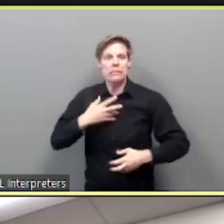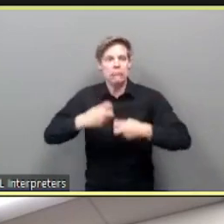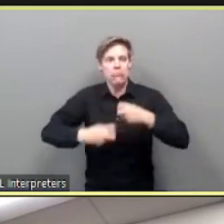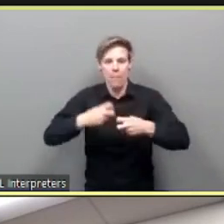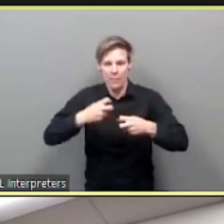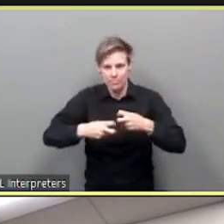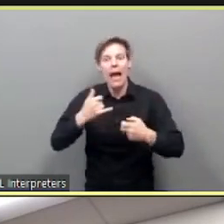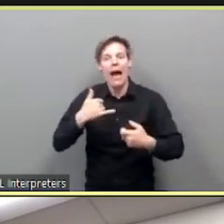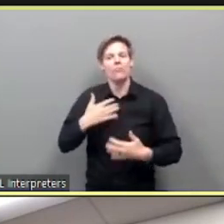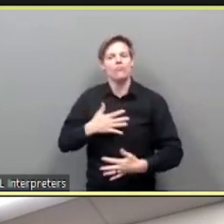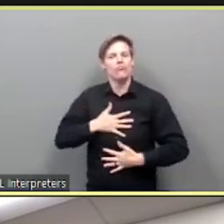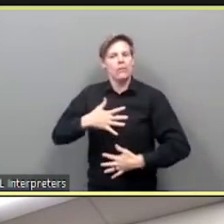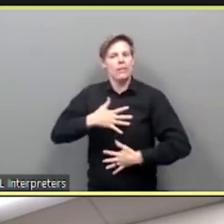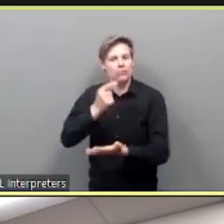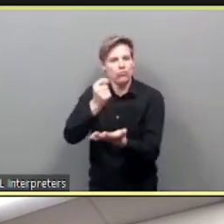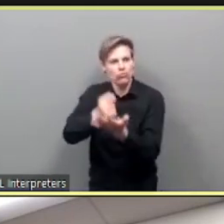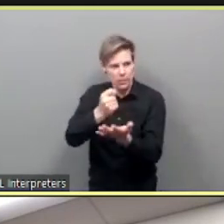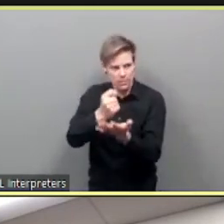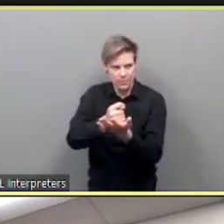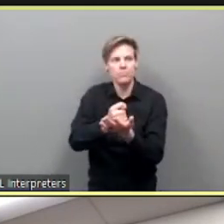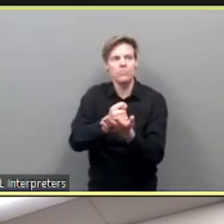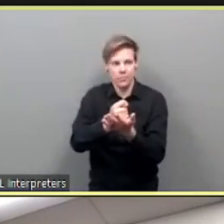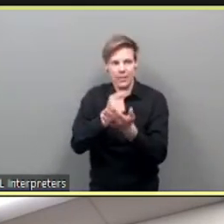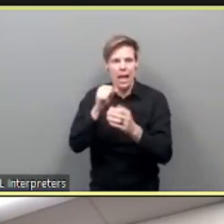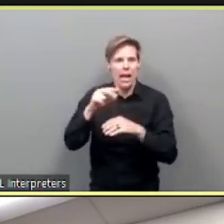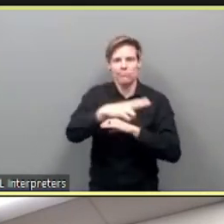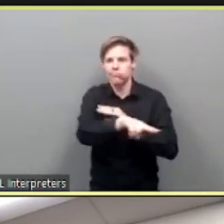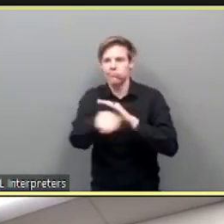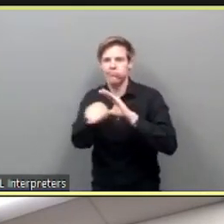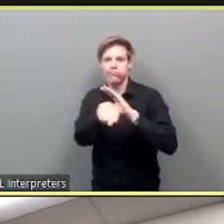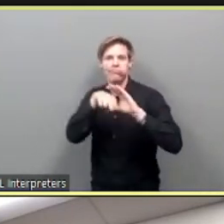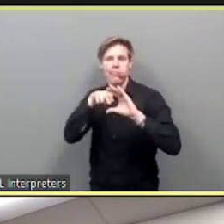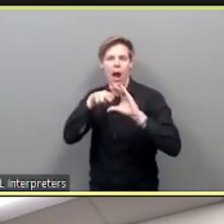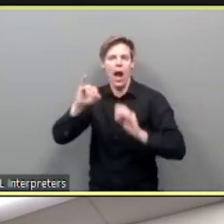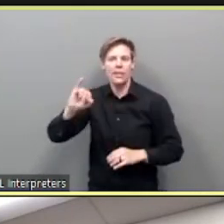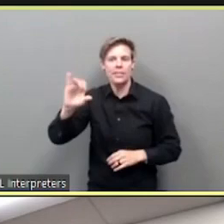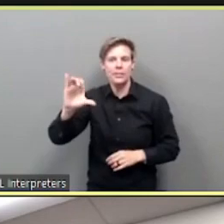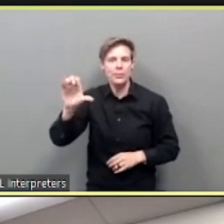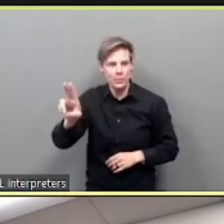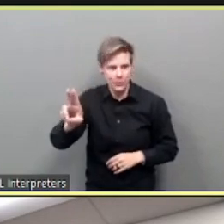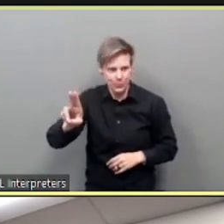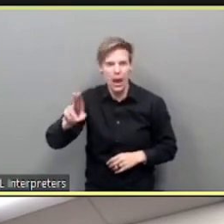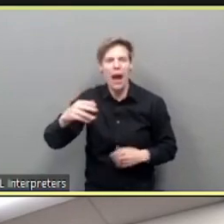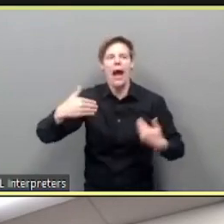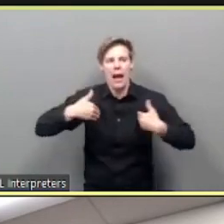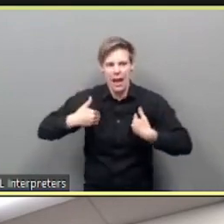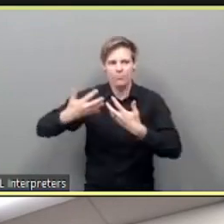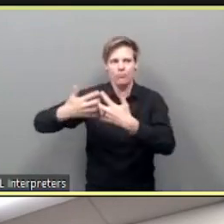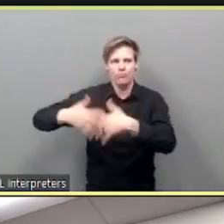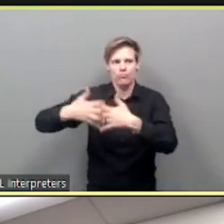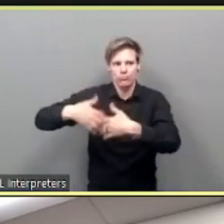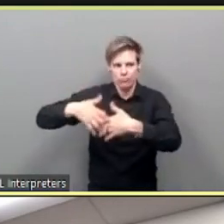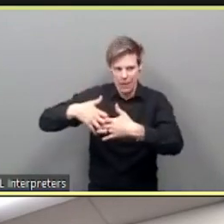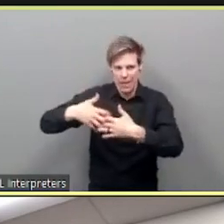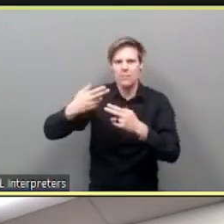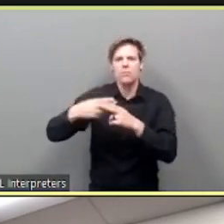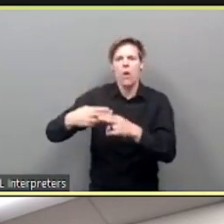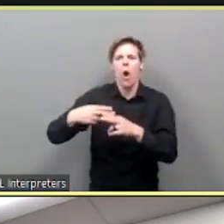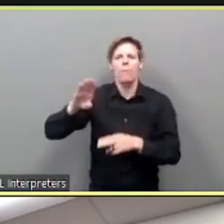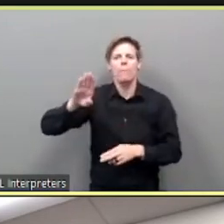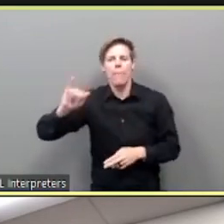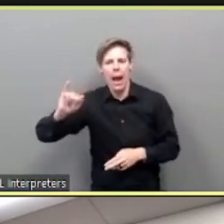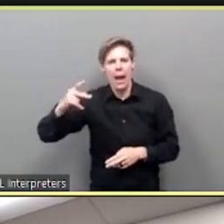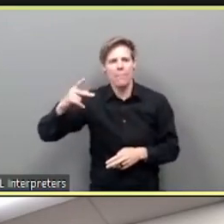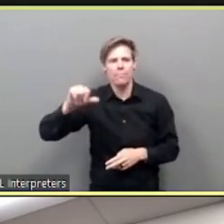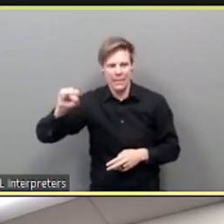We're transferring you to ICU. I have this machine called a BiPAP for you. It's going to give off some pressure a